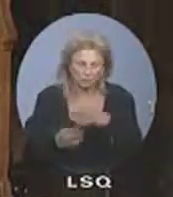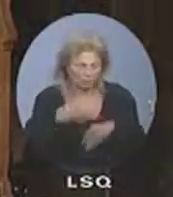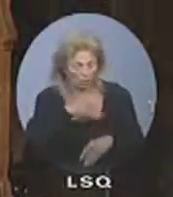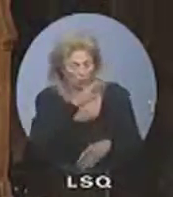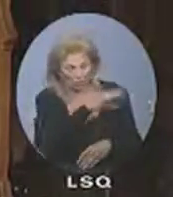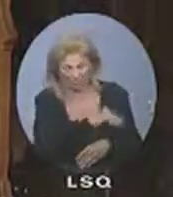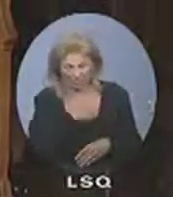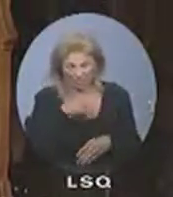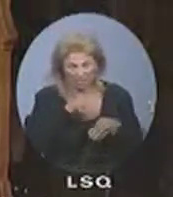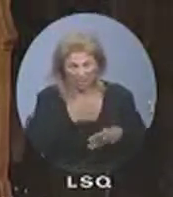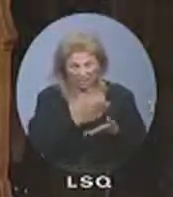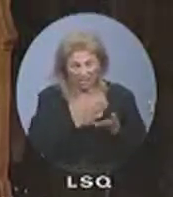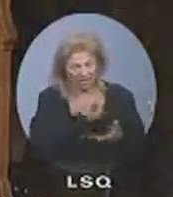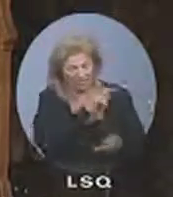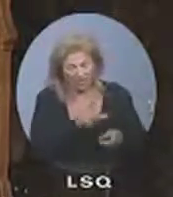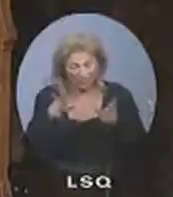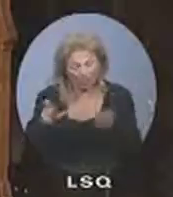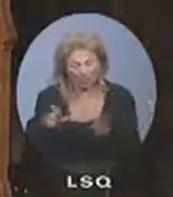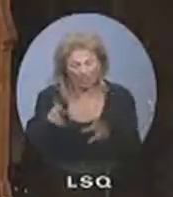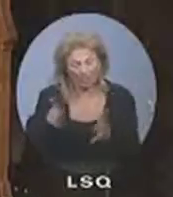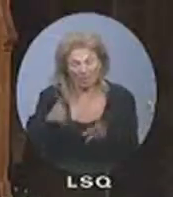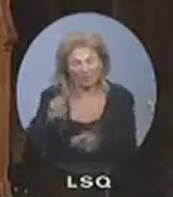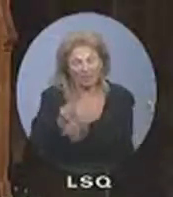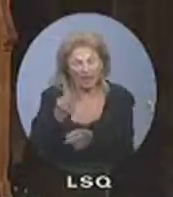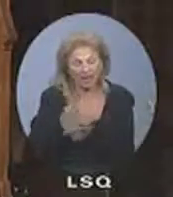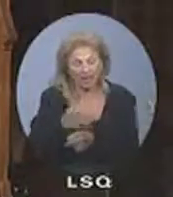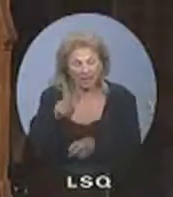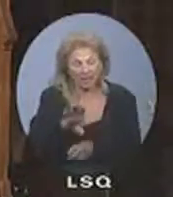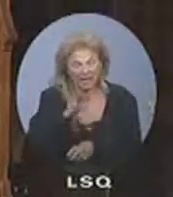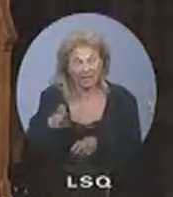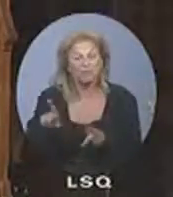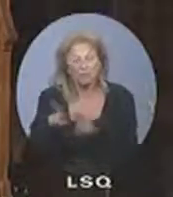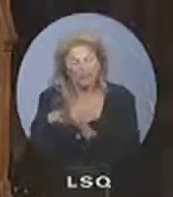workers and enact legislation to protect the pensions of hardworking Canadians?